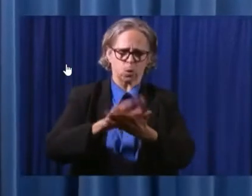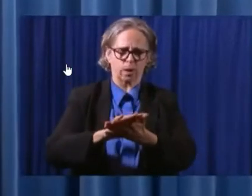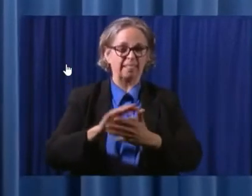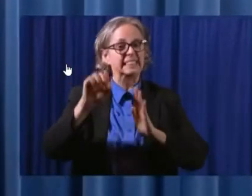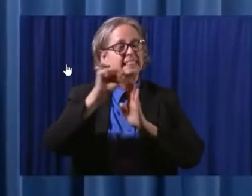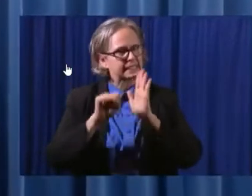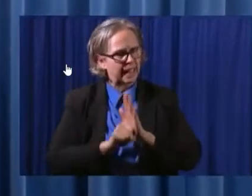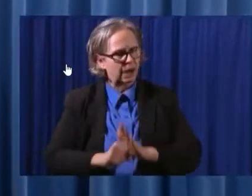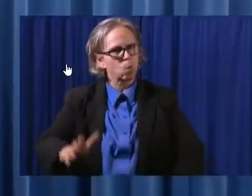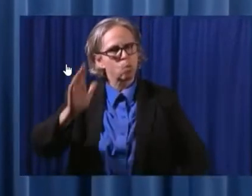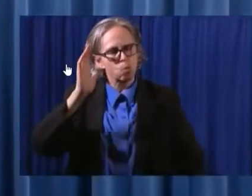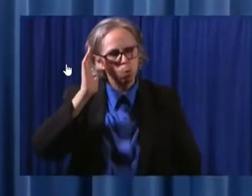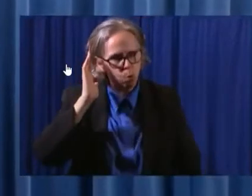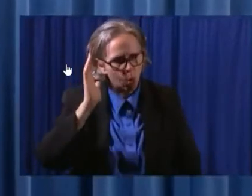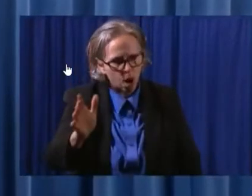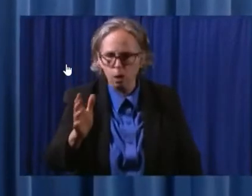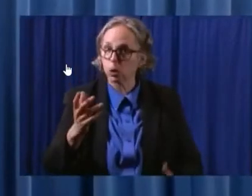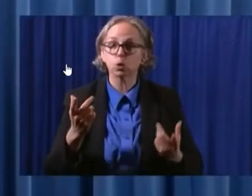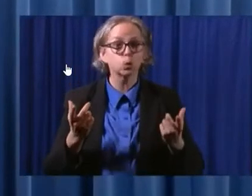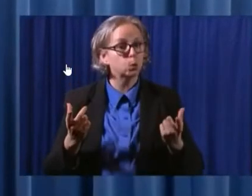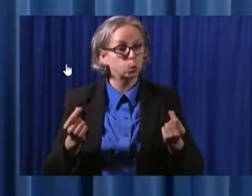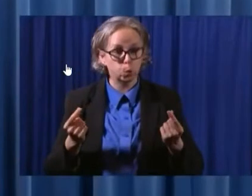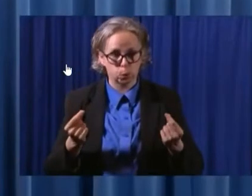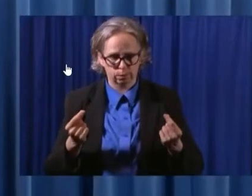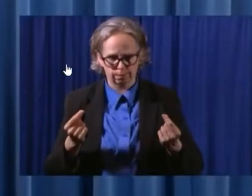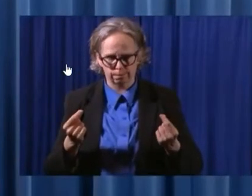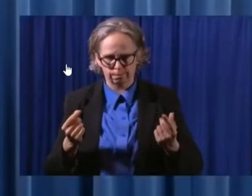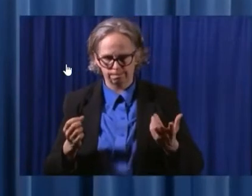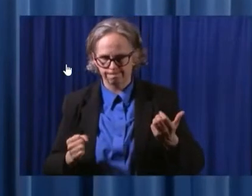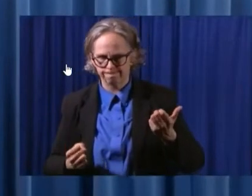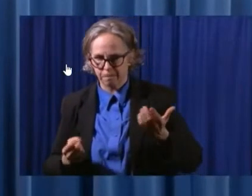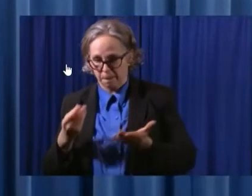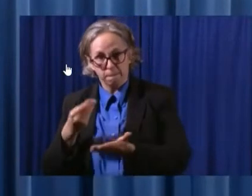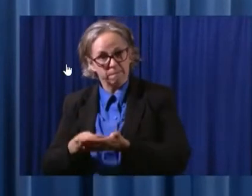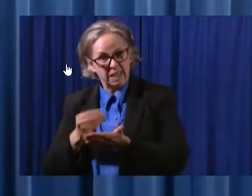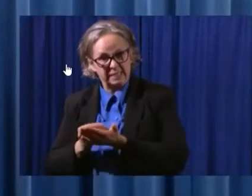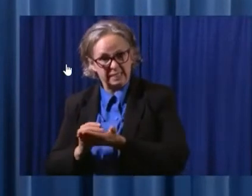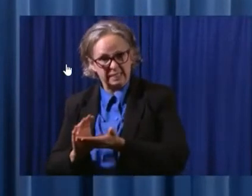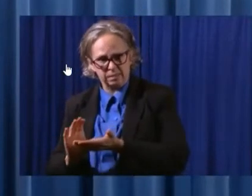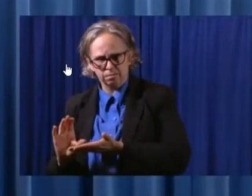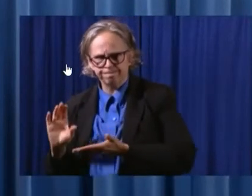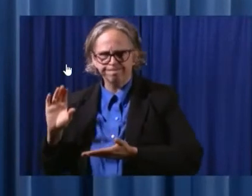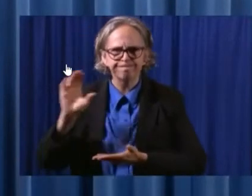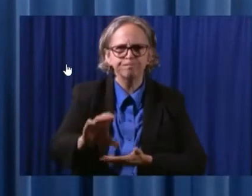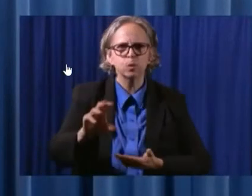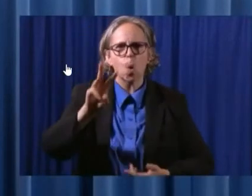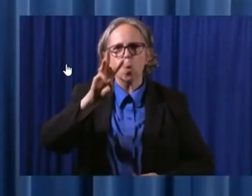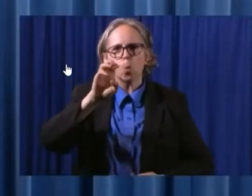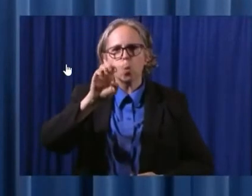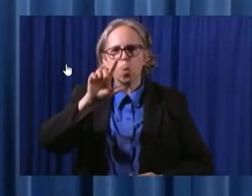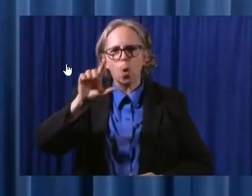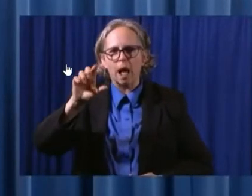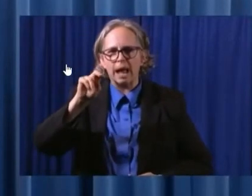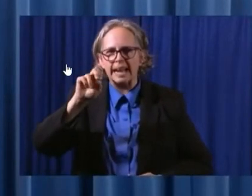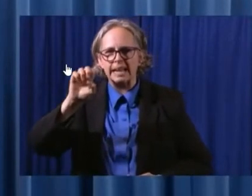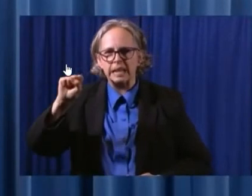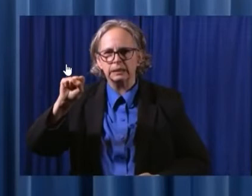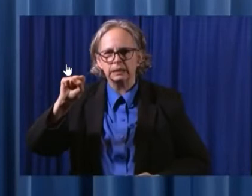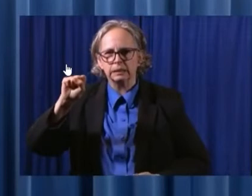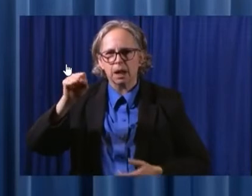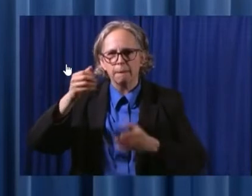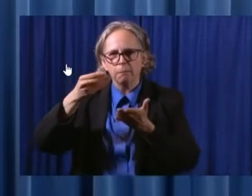to fully fund the wellness dollars that we put in there. And although I cannot speak to for the General